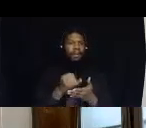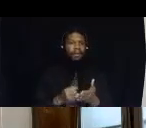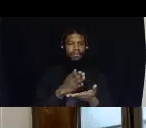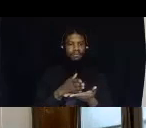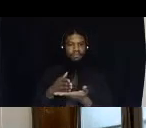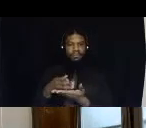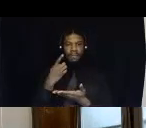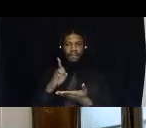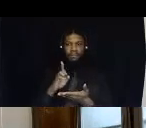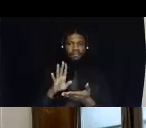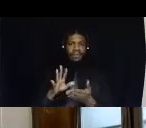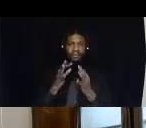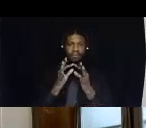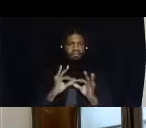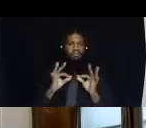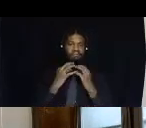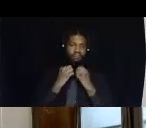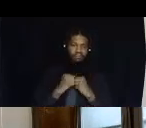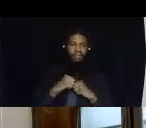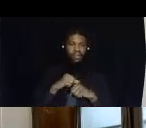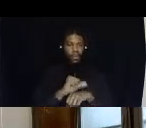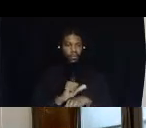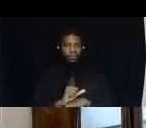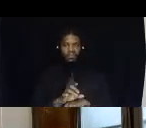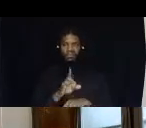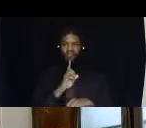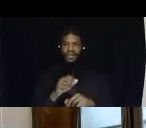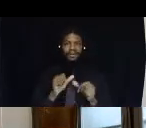an ongoing and perpetual